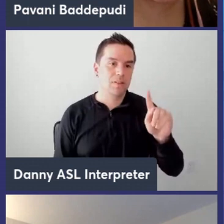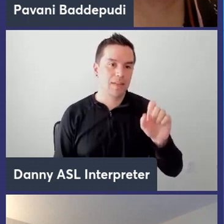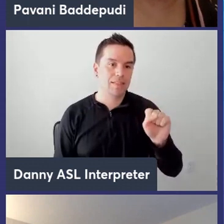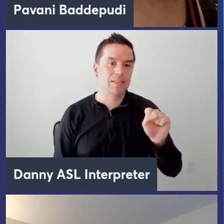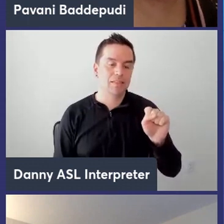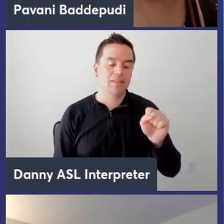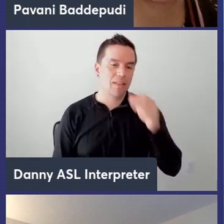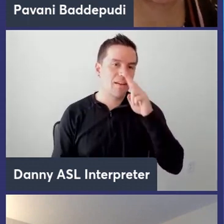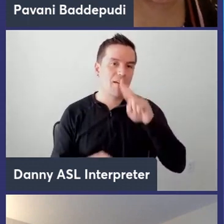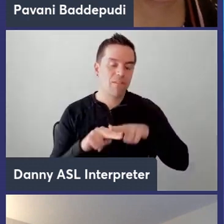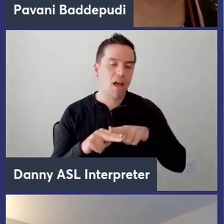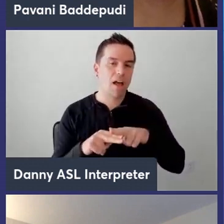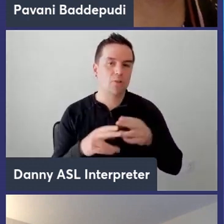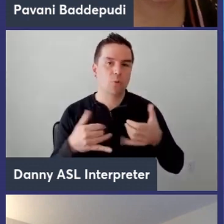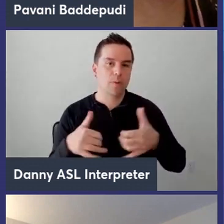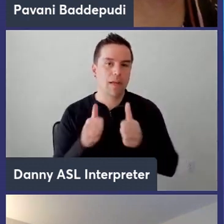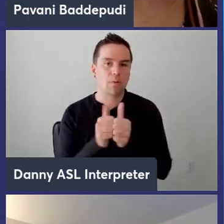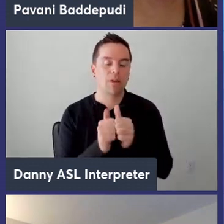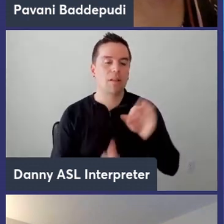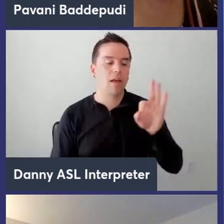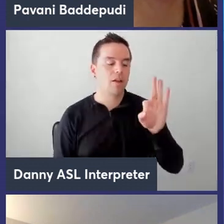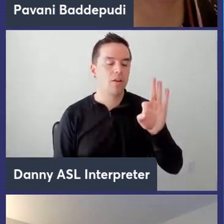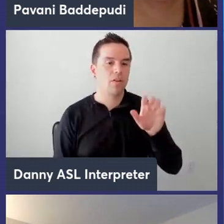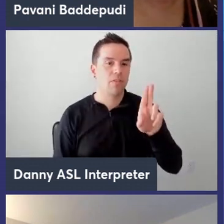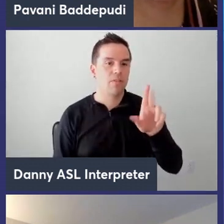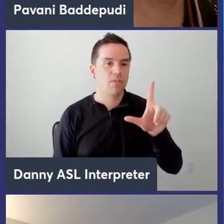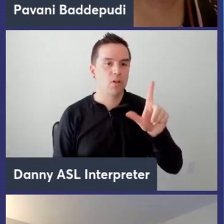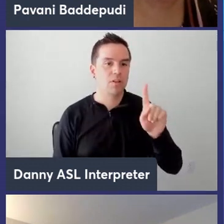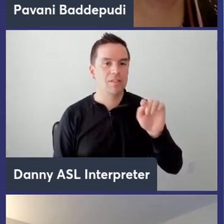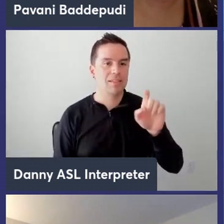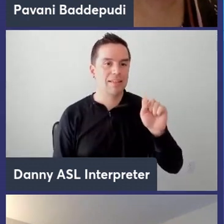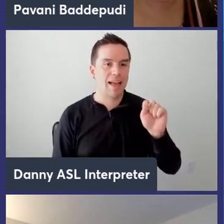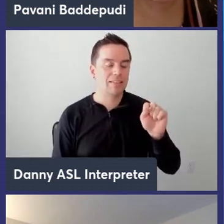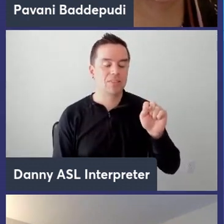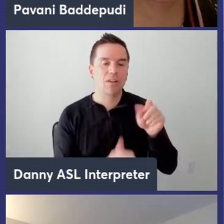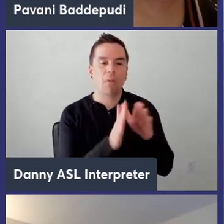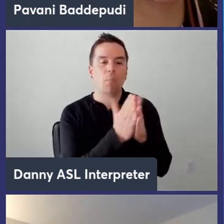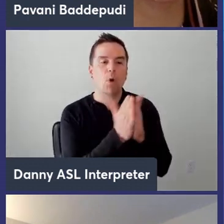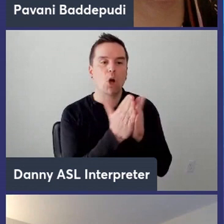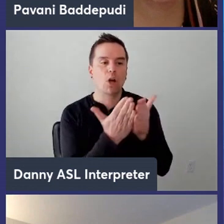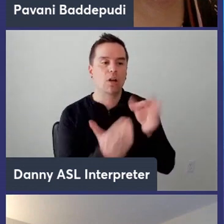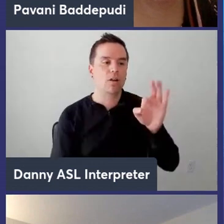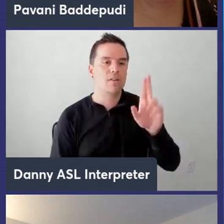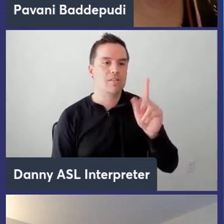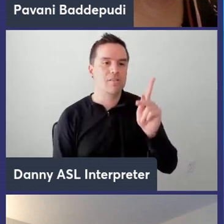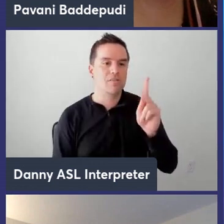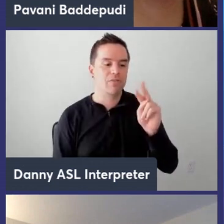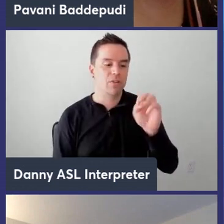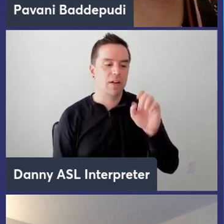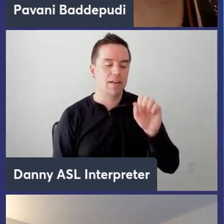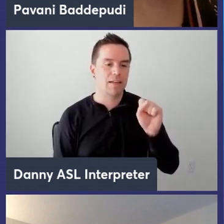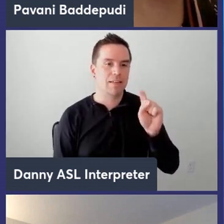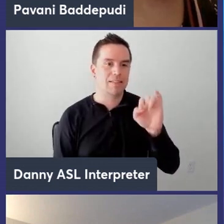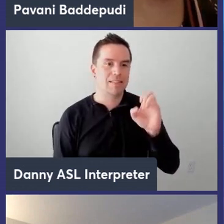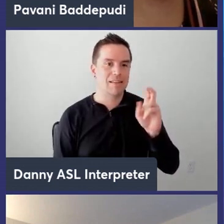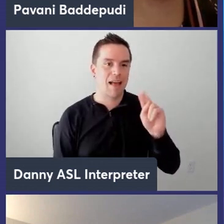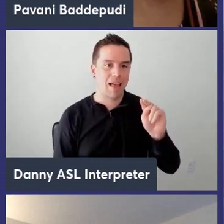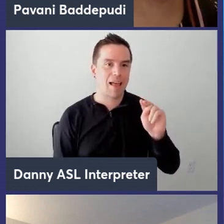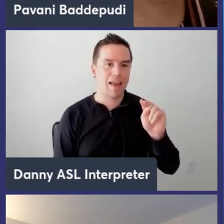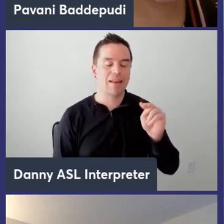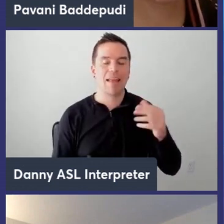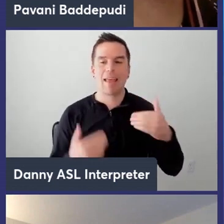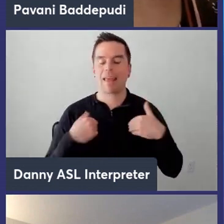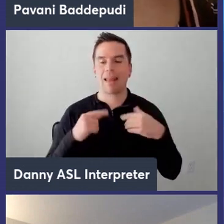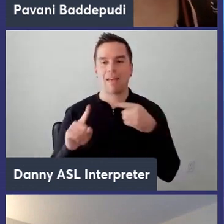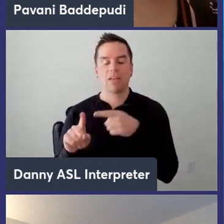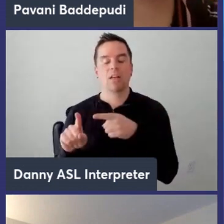like the full text of Frankenstein, and then be able to generate like Mary Shelley type passages. But OpenSearch